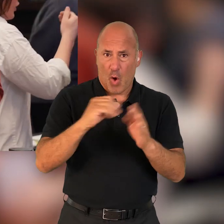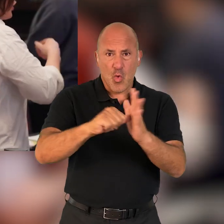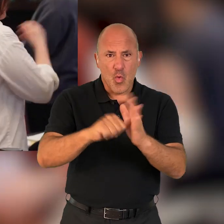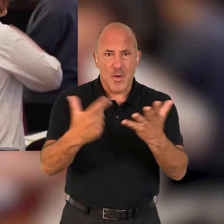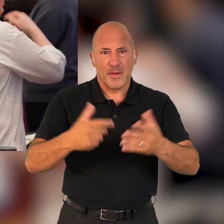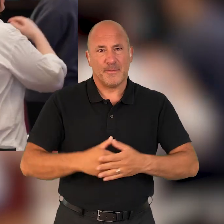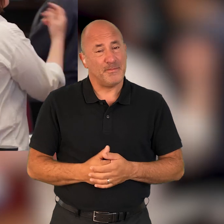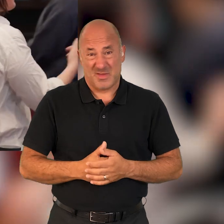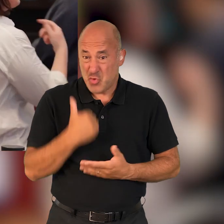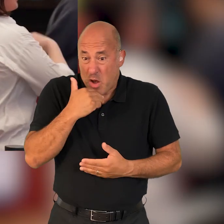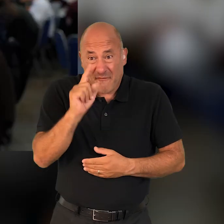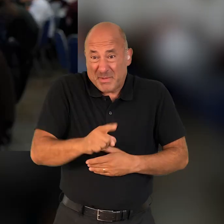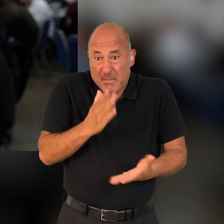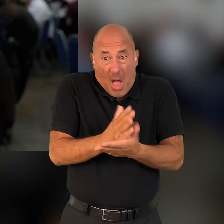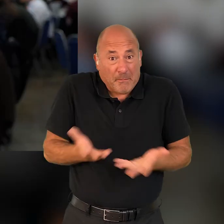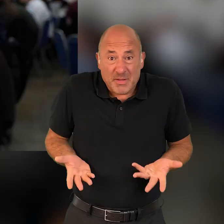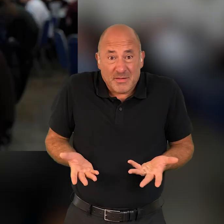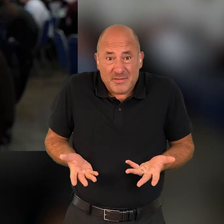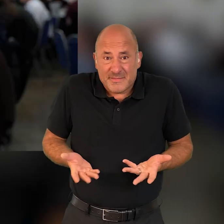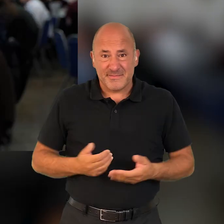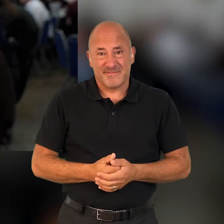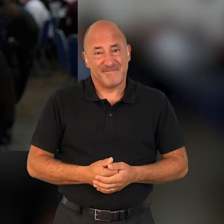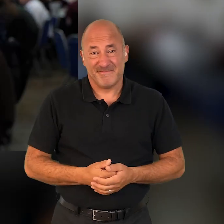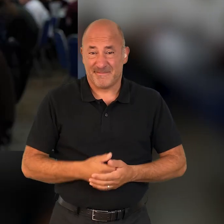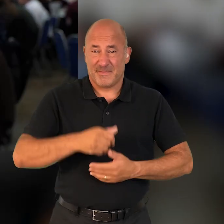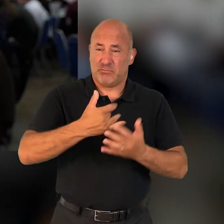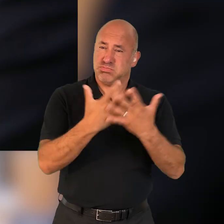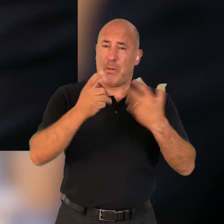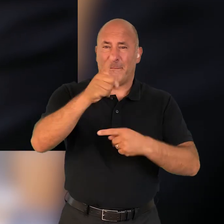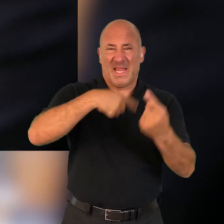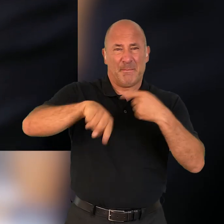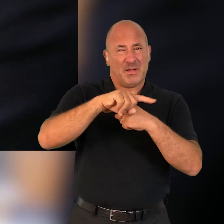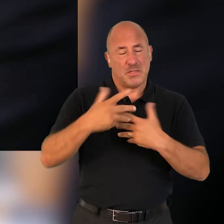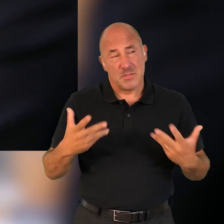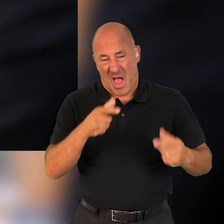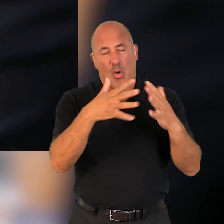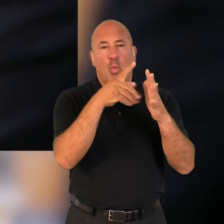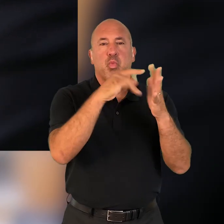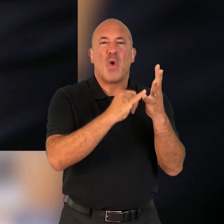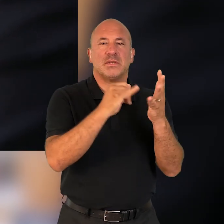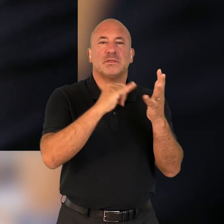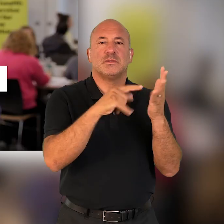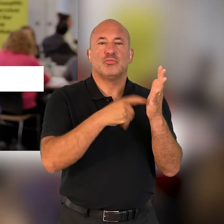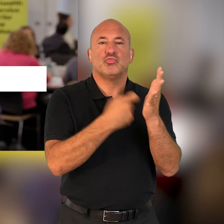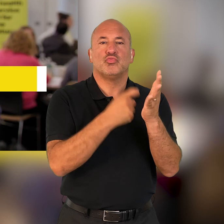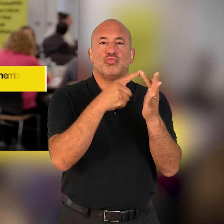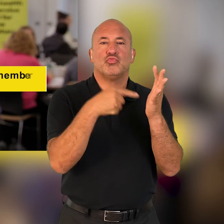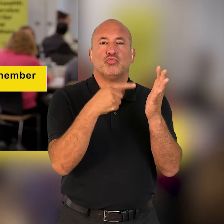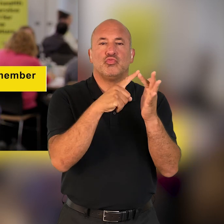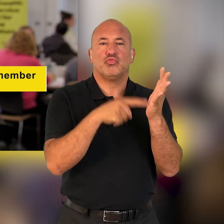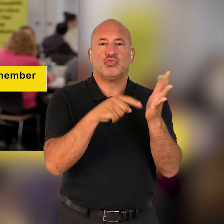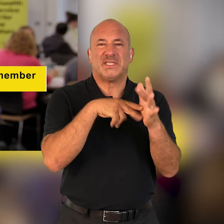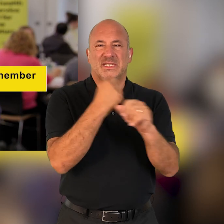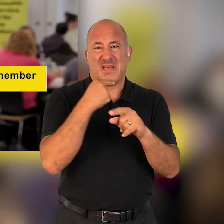really difficult to do their job. They're strained to capacity, really. I share the desperation of many